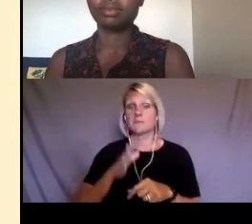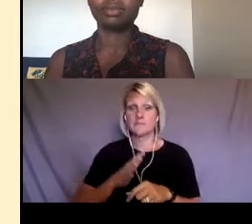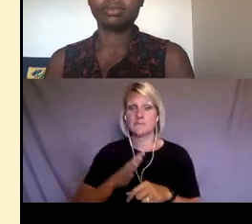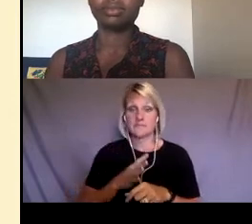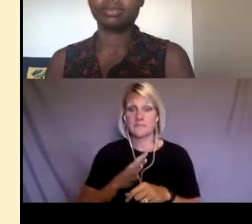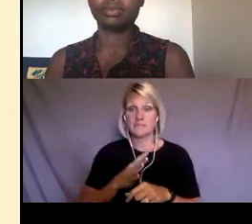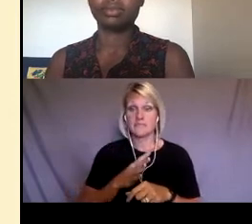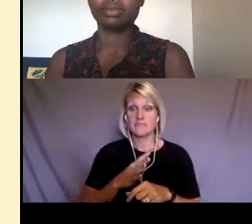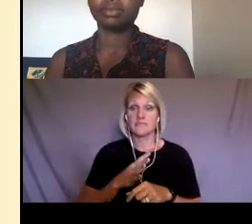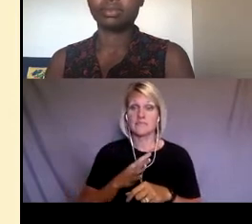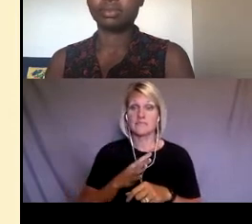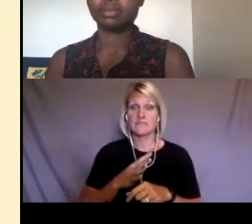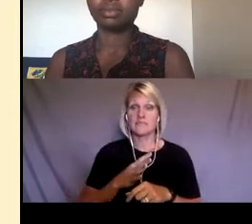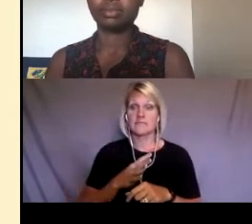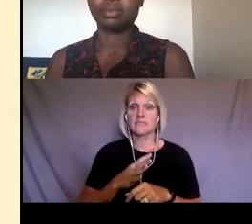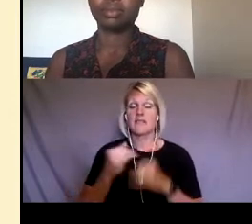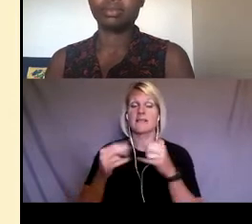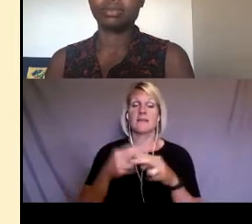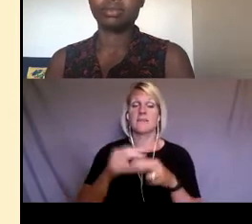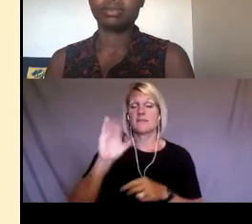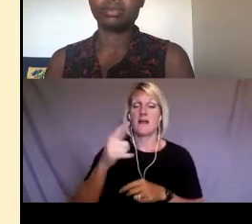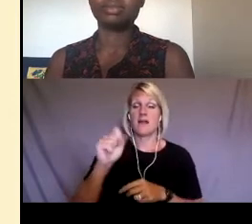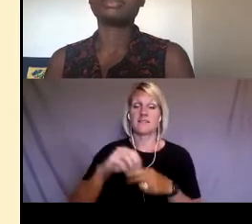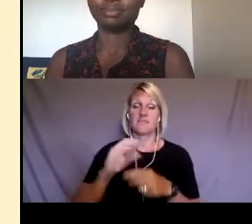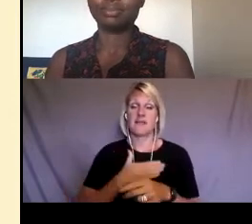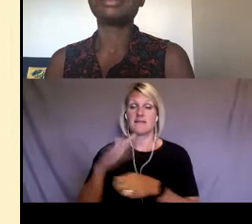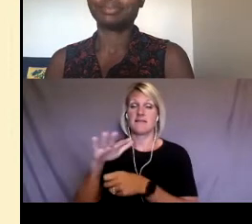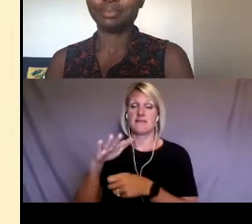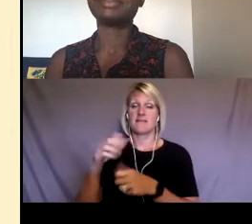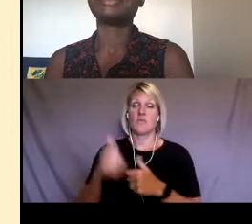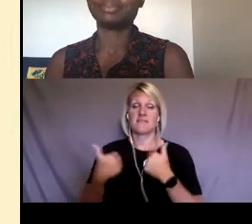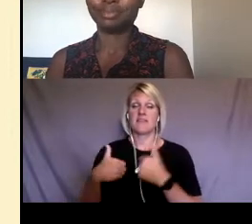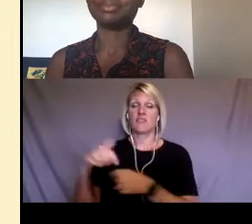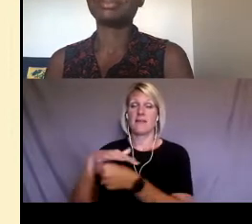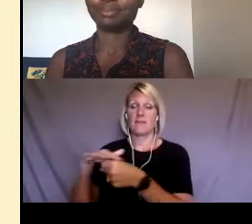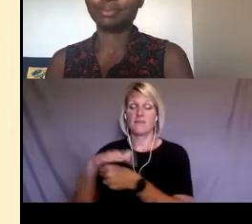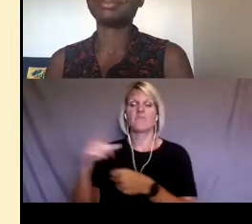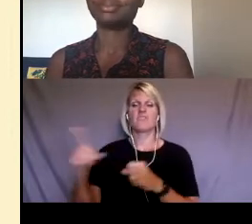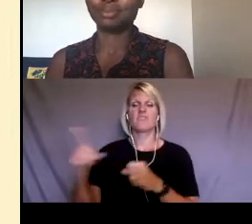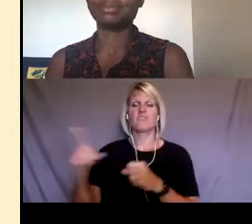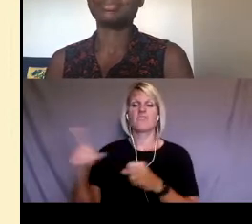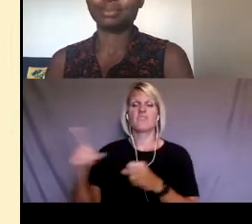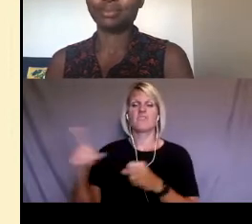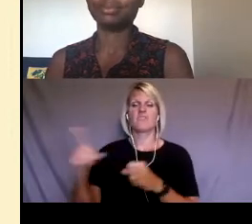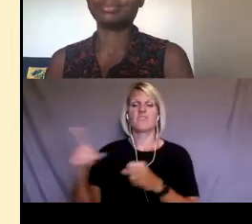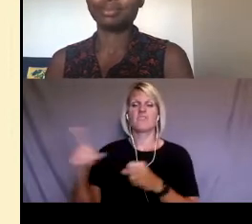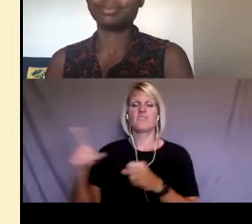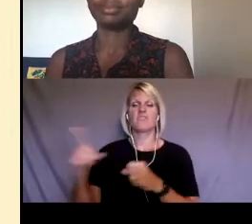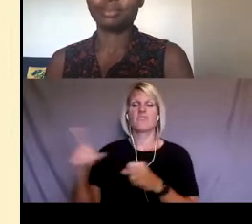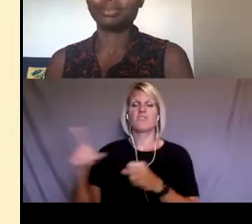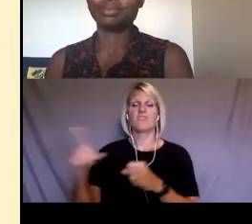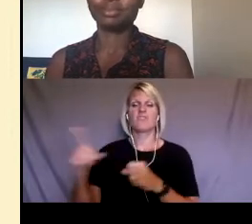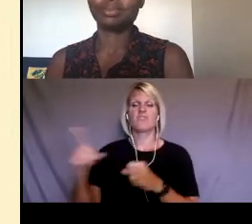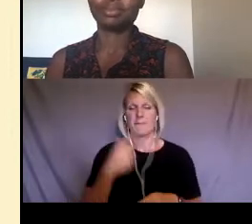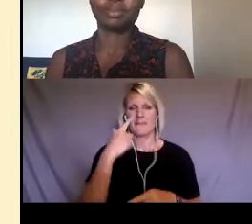my neighbors a sheet, a sign-in sheet, and that those neighbors called me because